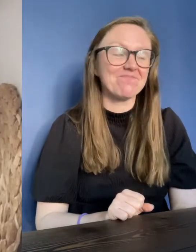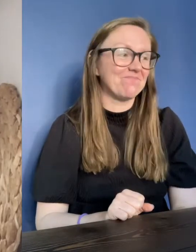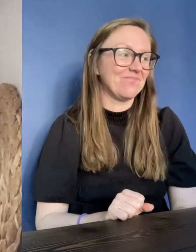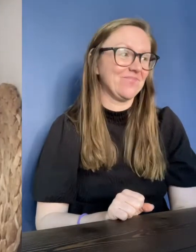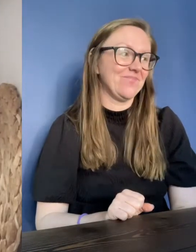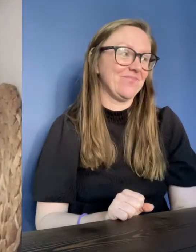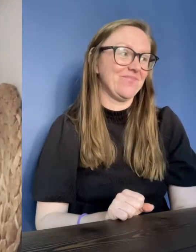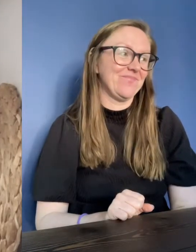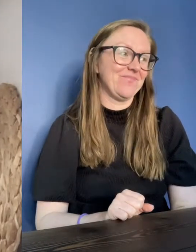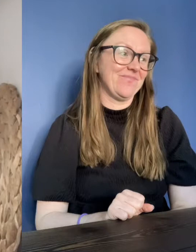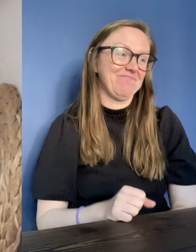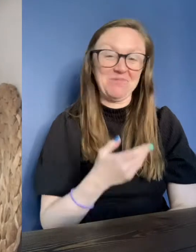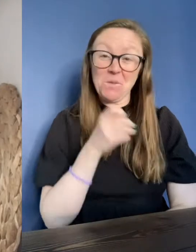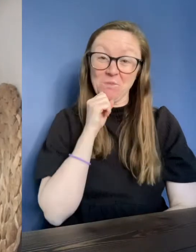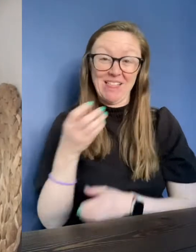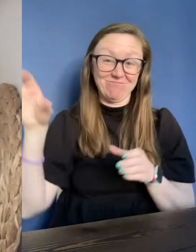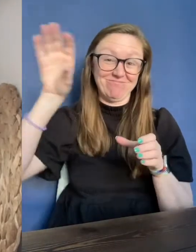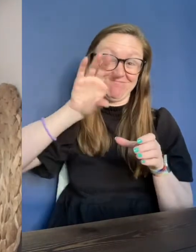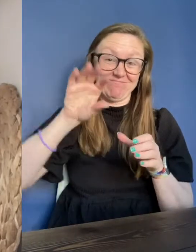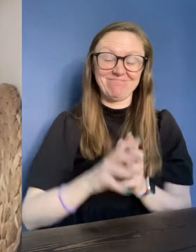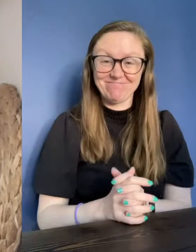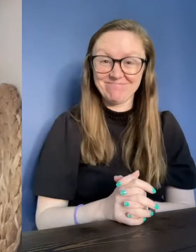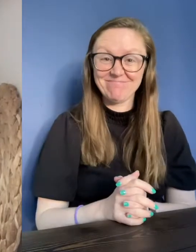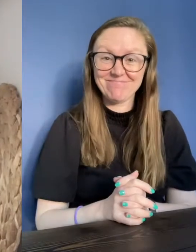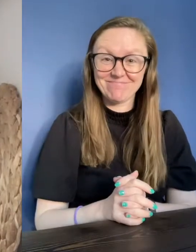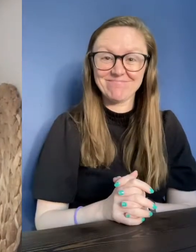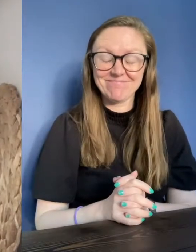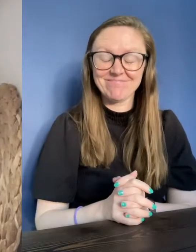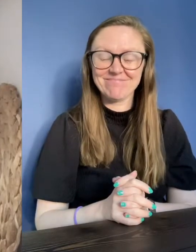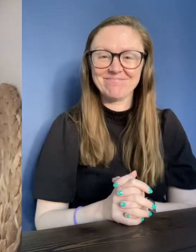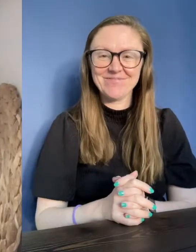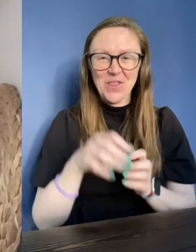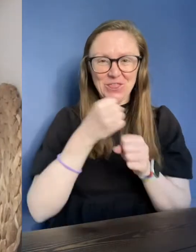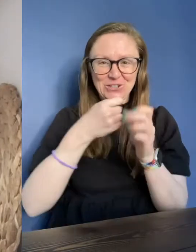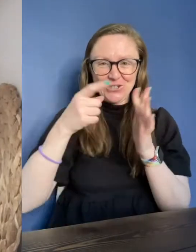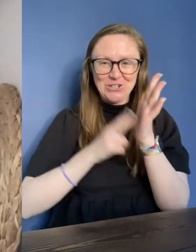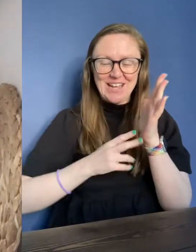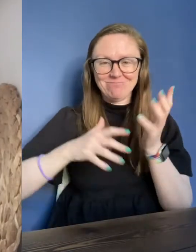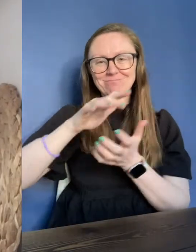and we'll pour on some of our gin.